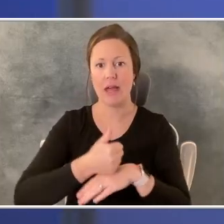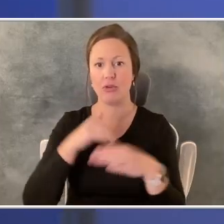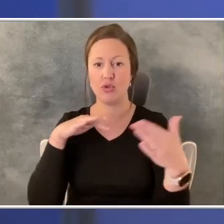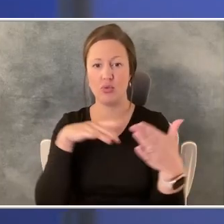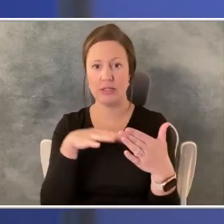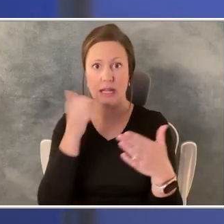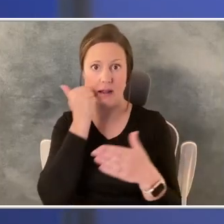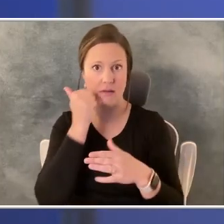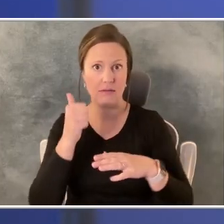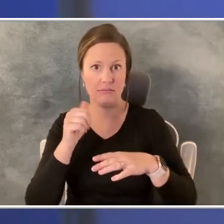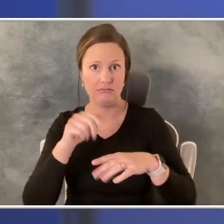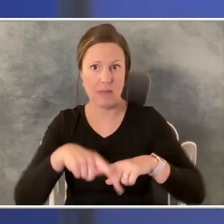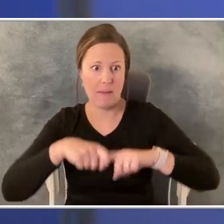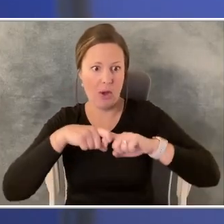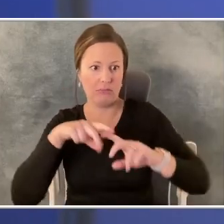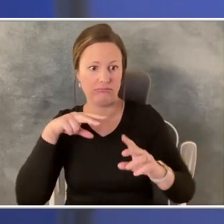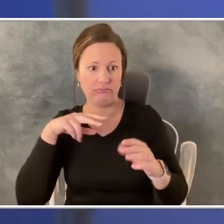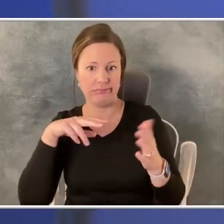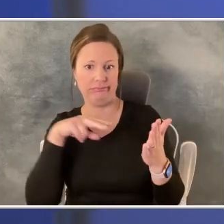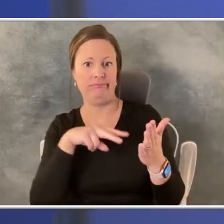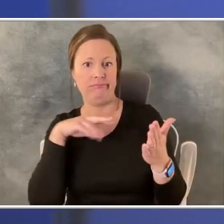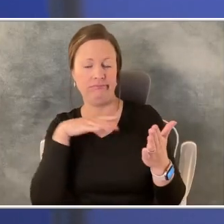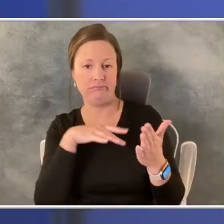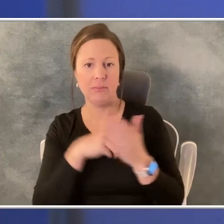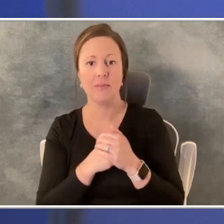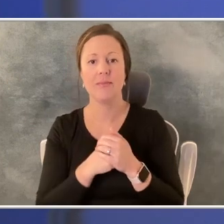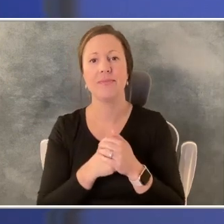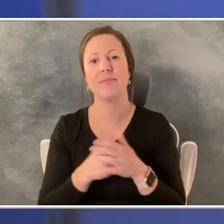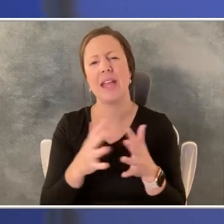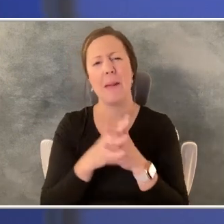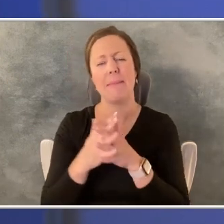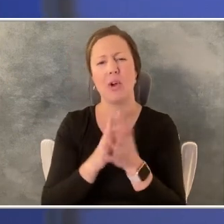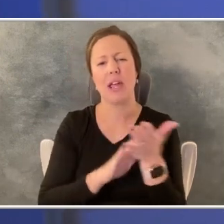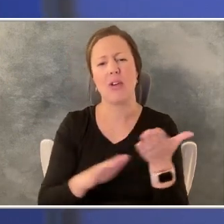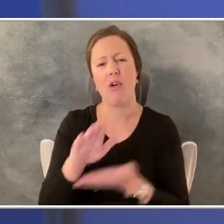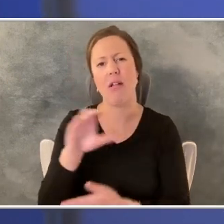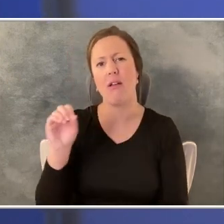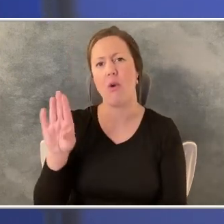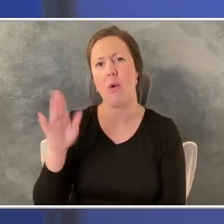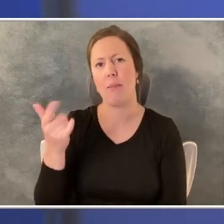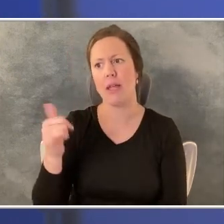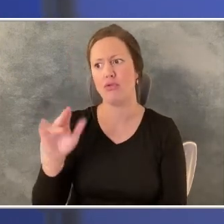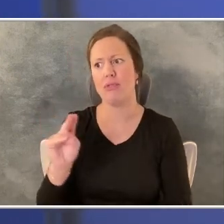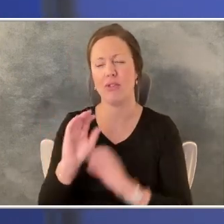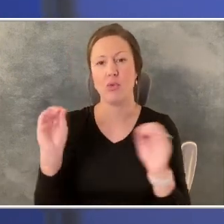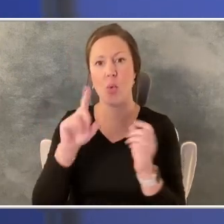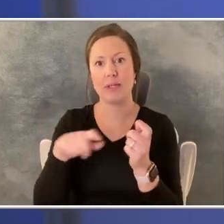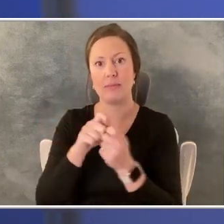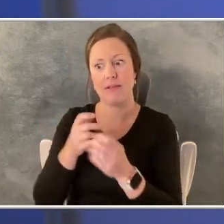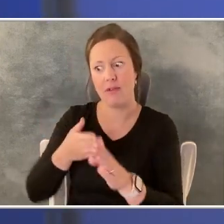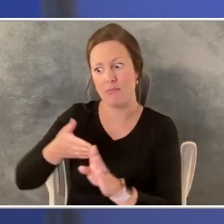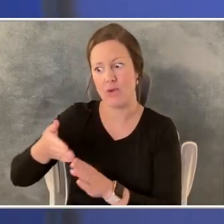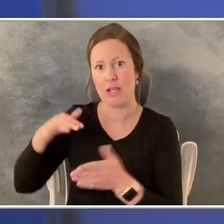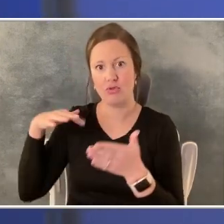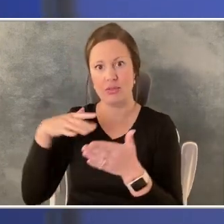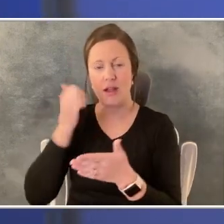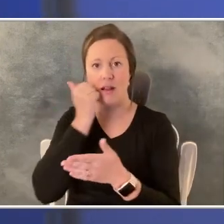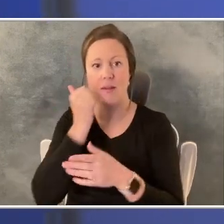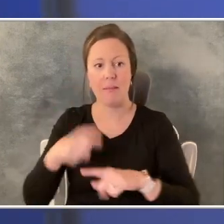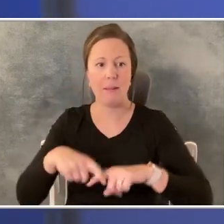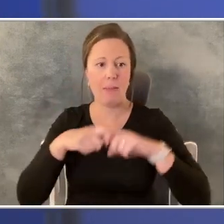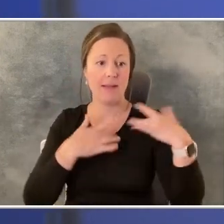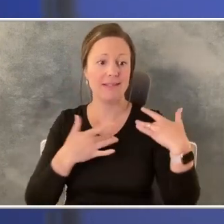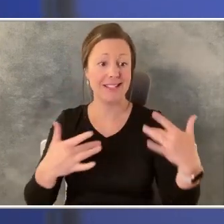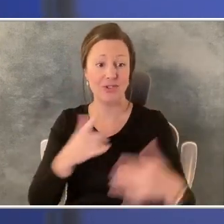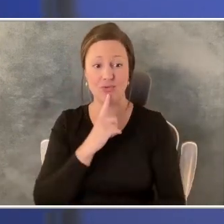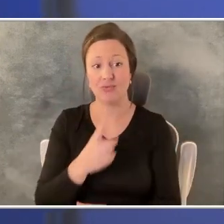menopause. In the American College of OBGYN, there's not a specific branch to study menopause, and it tends to get overlooked. So this